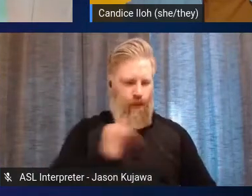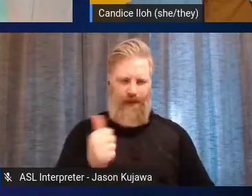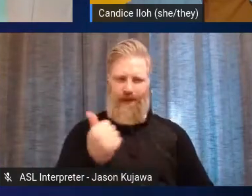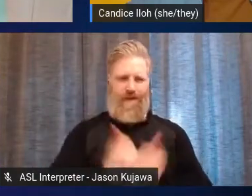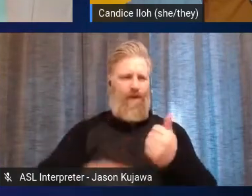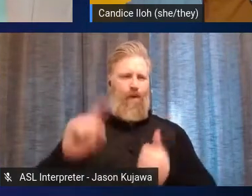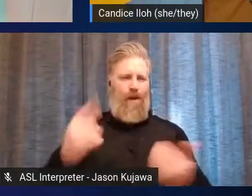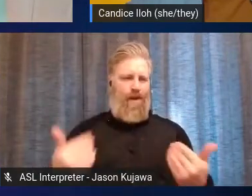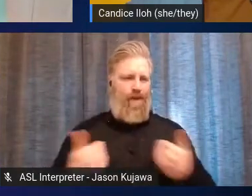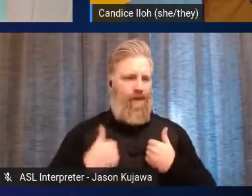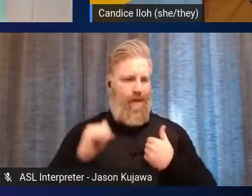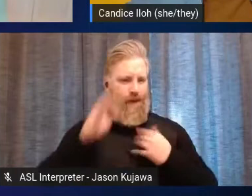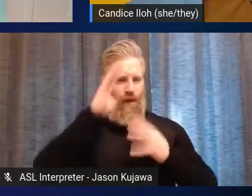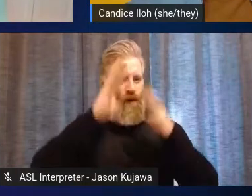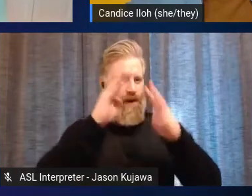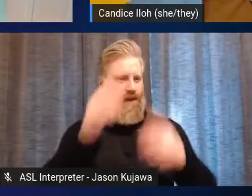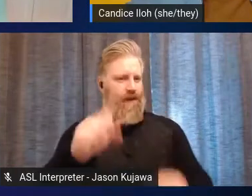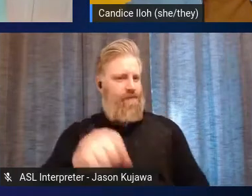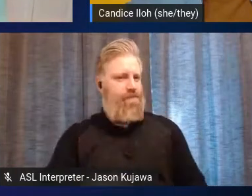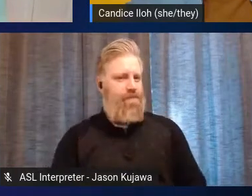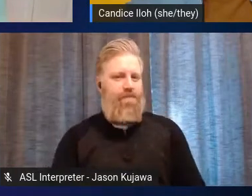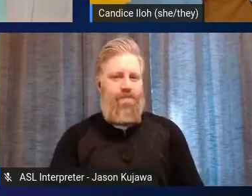everywhere.